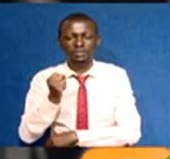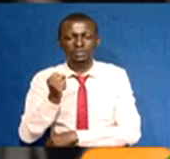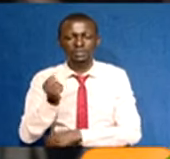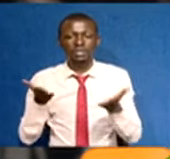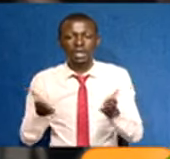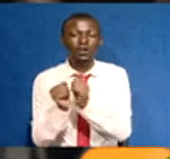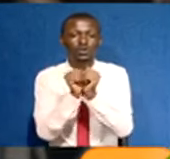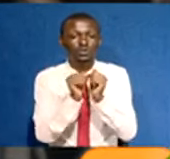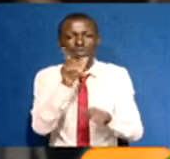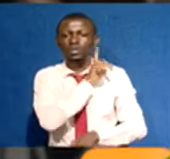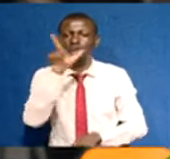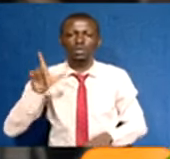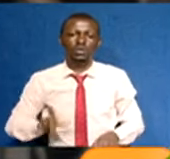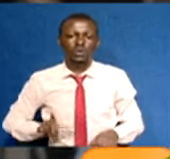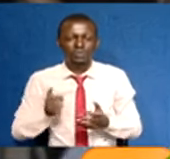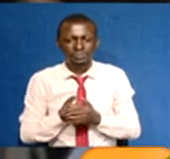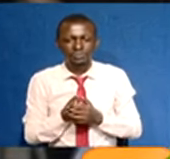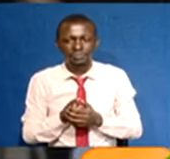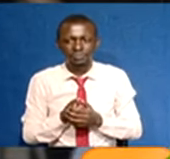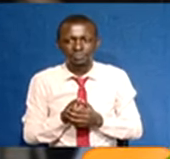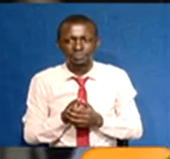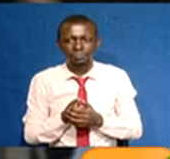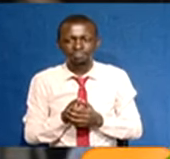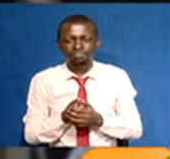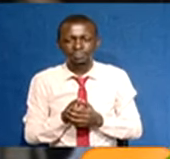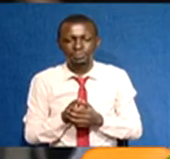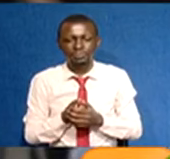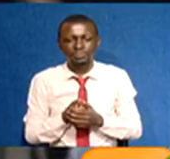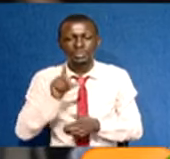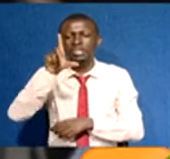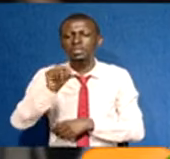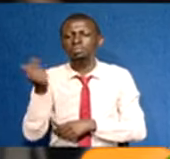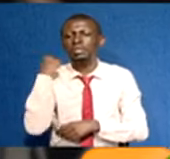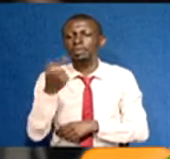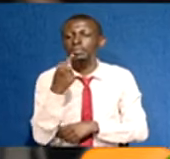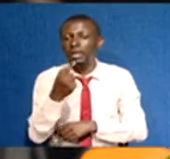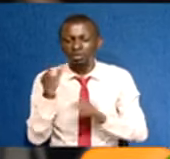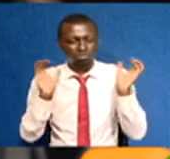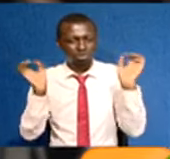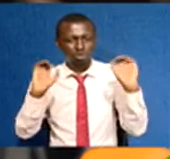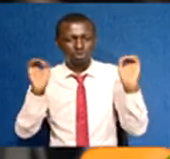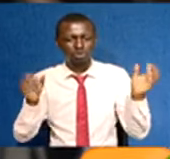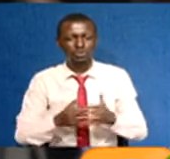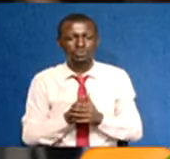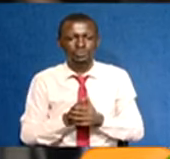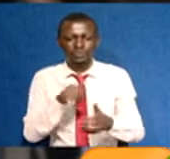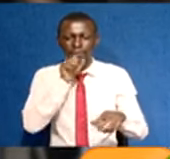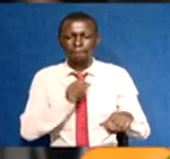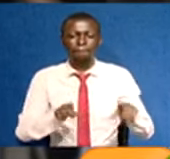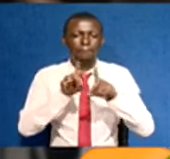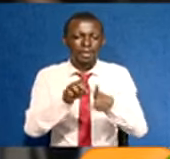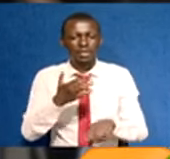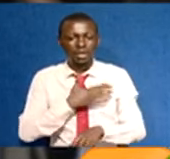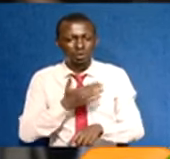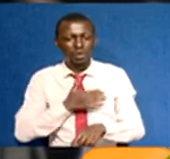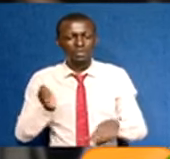Lord. These are not just mere numbers I've spoken about. These are our brothers